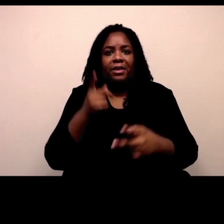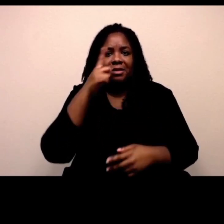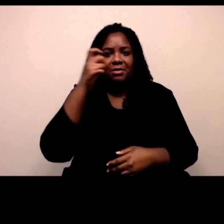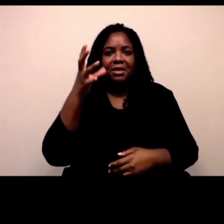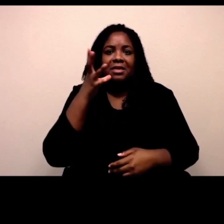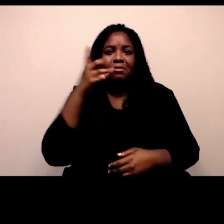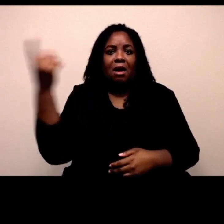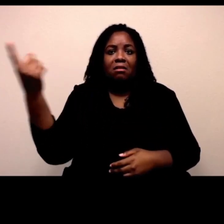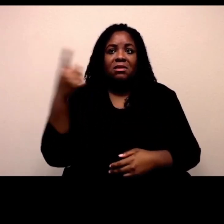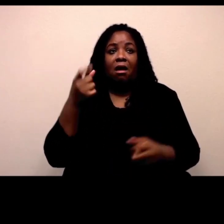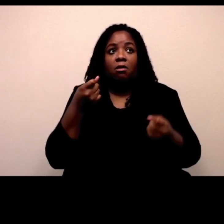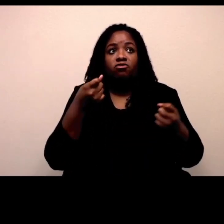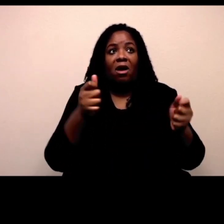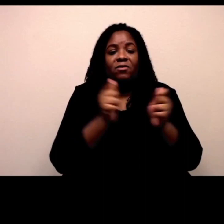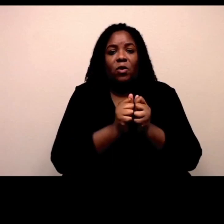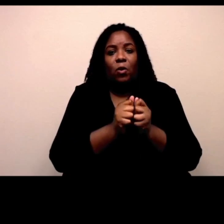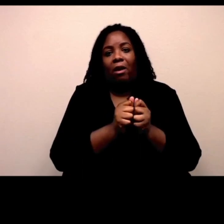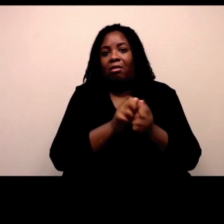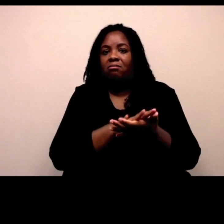in a Benz.